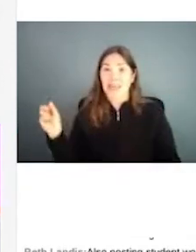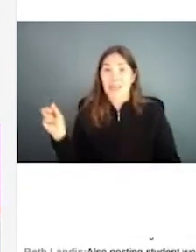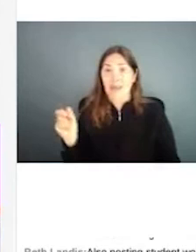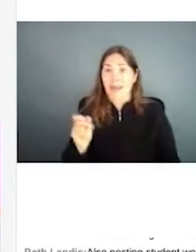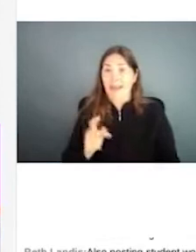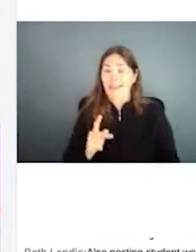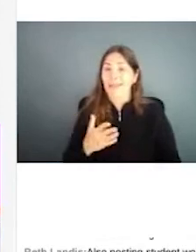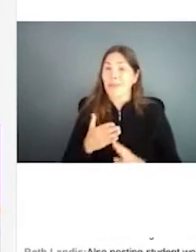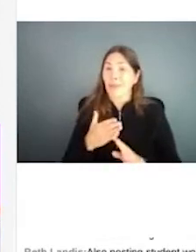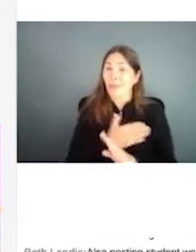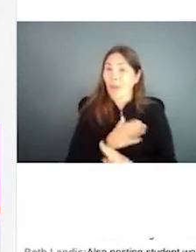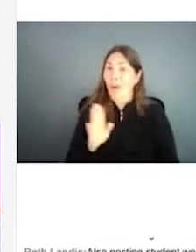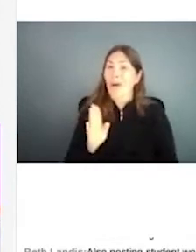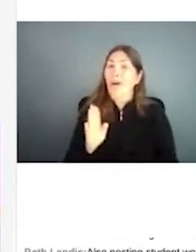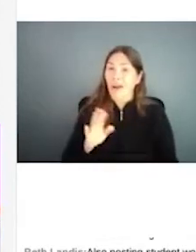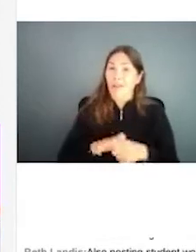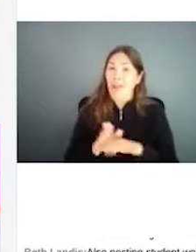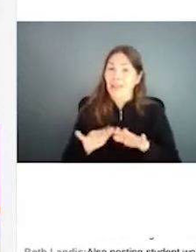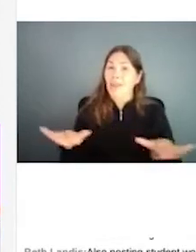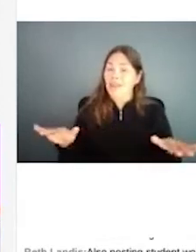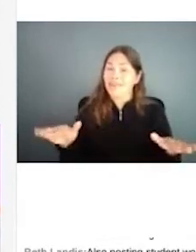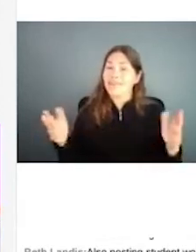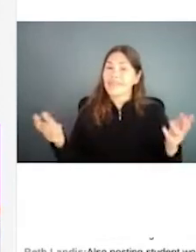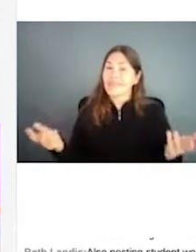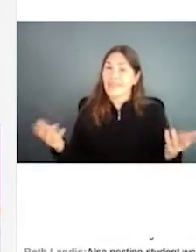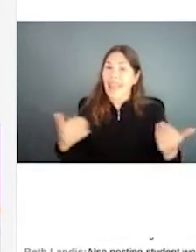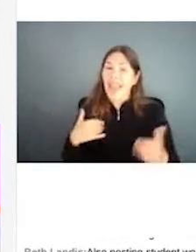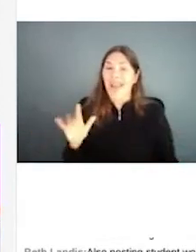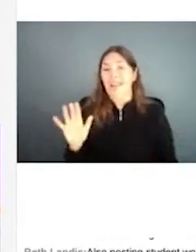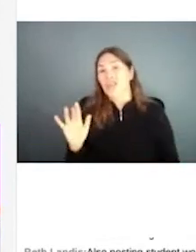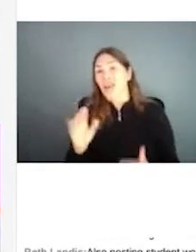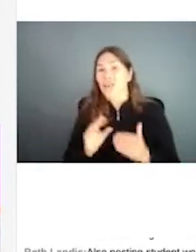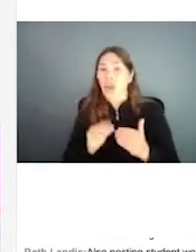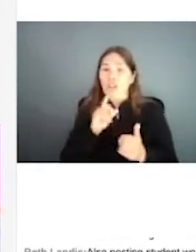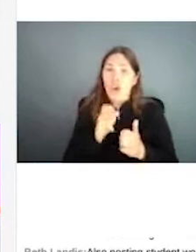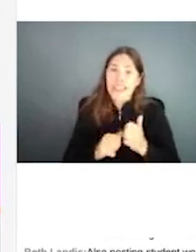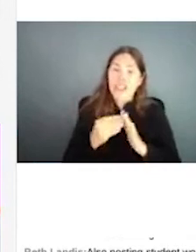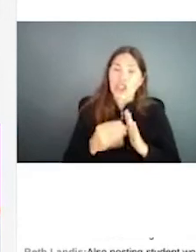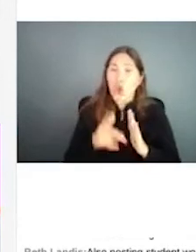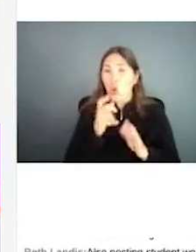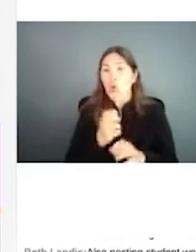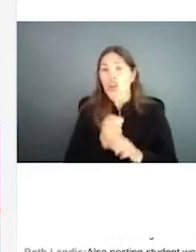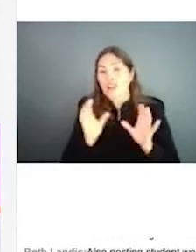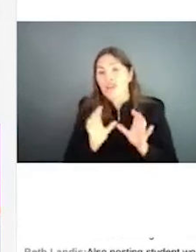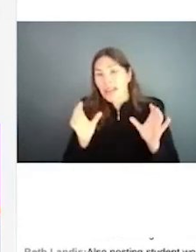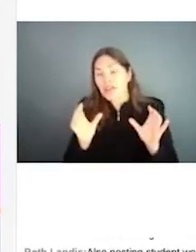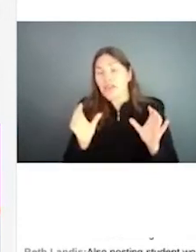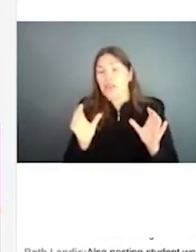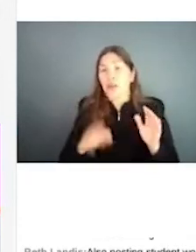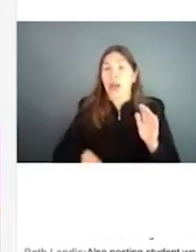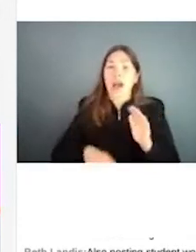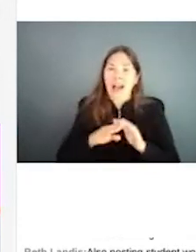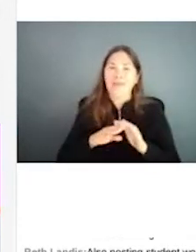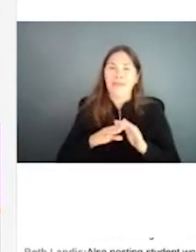to the pandemic, the year prior, you got $25 for each student who got a credential up to a certain